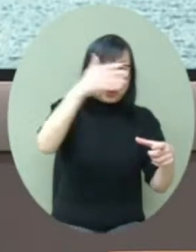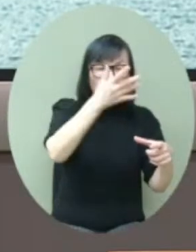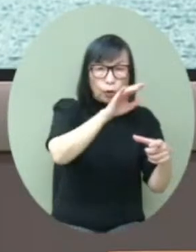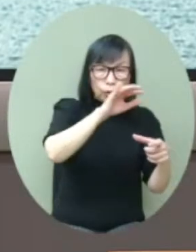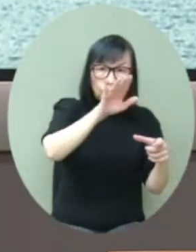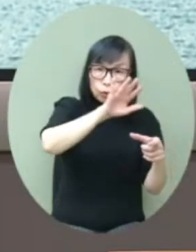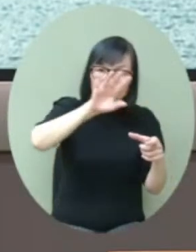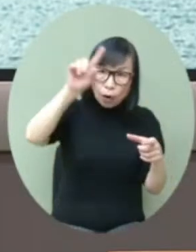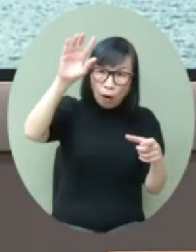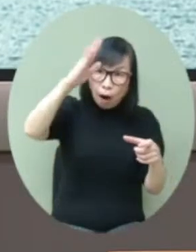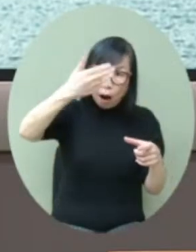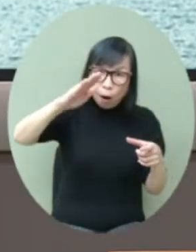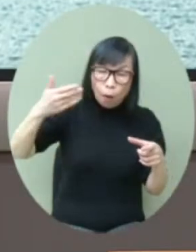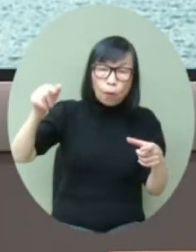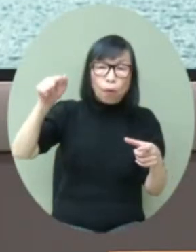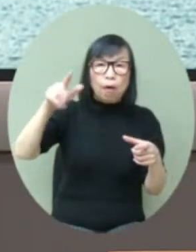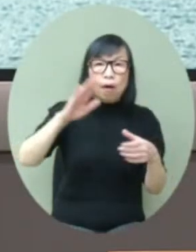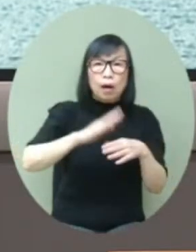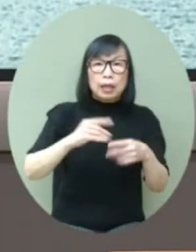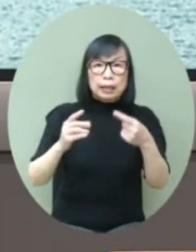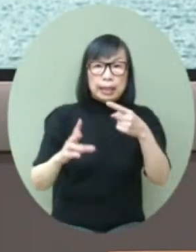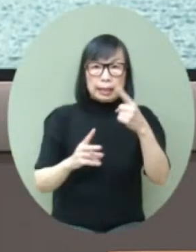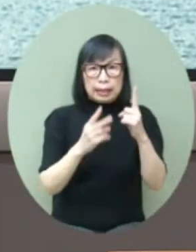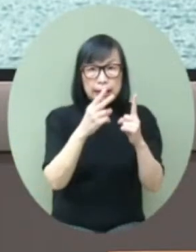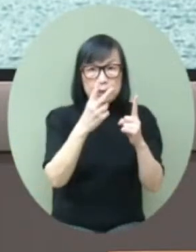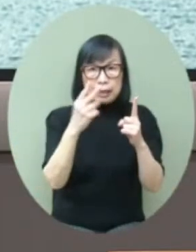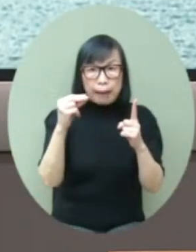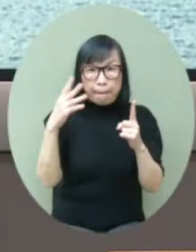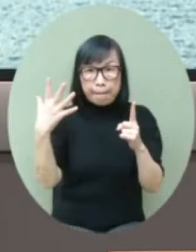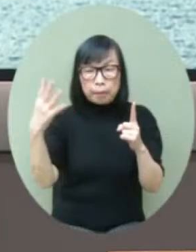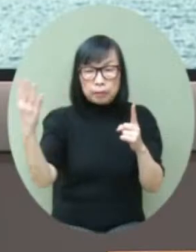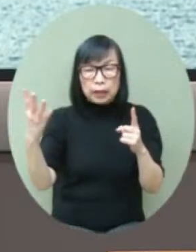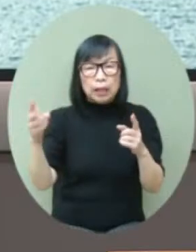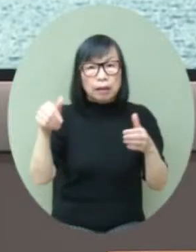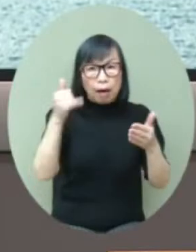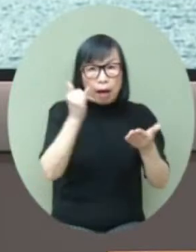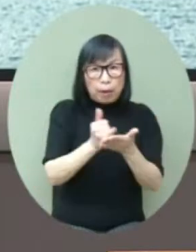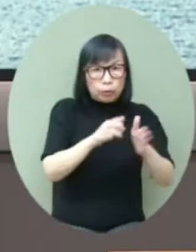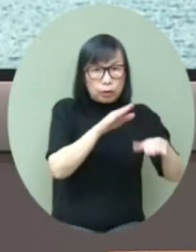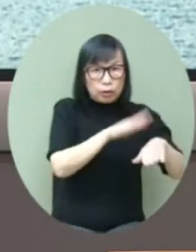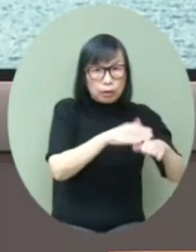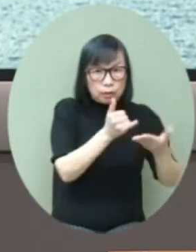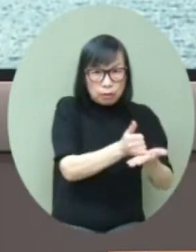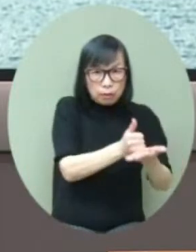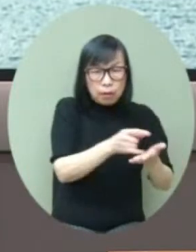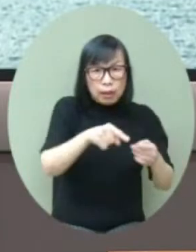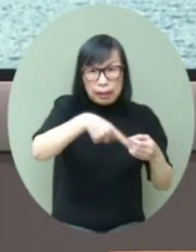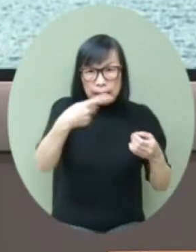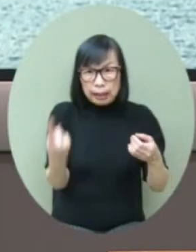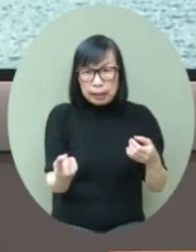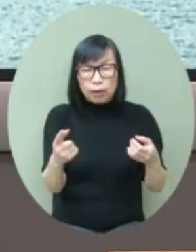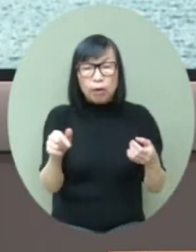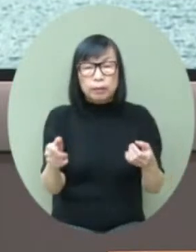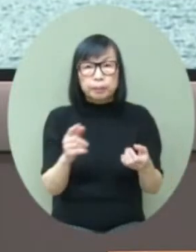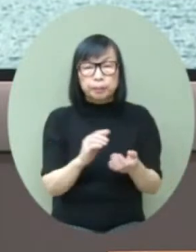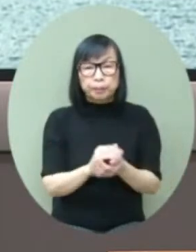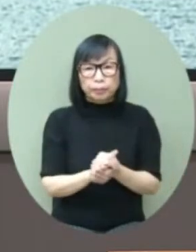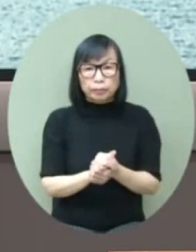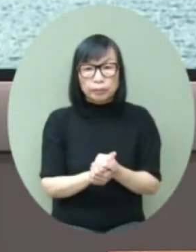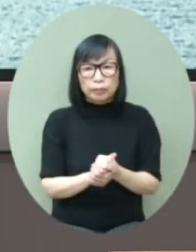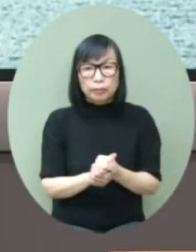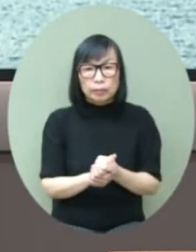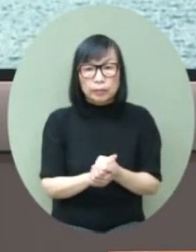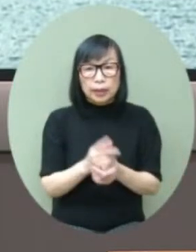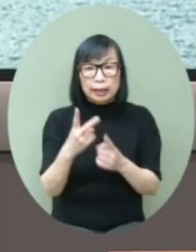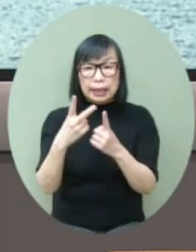to the near side would be blowing towards the window. And 12754 was sitting at a table, a